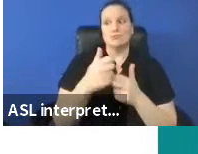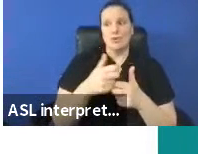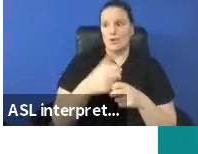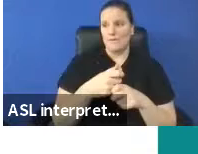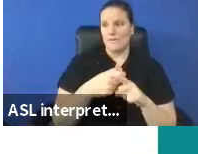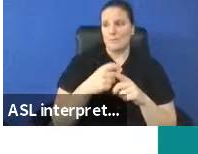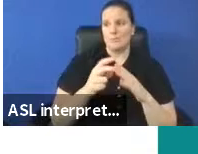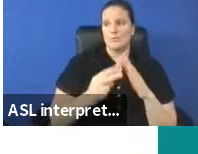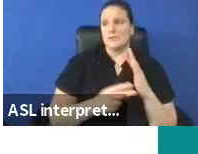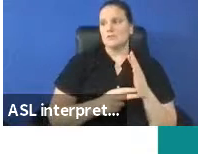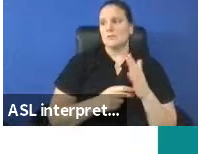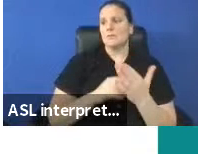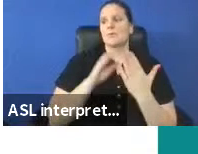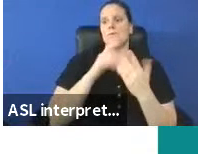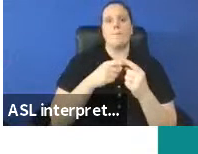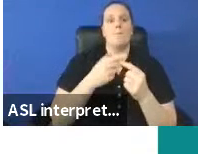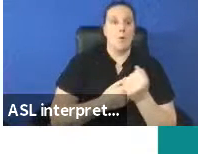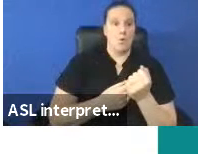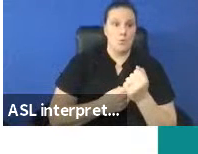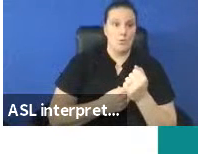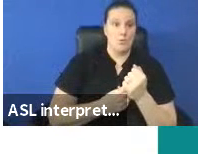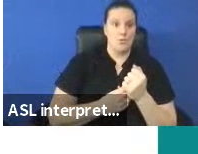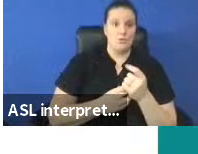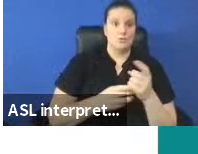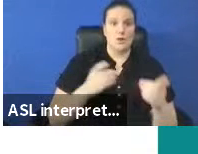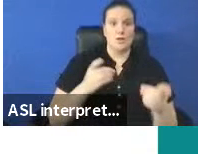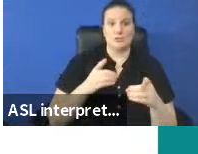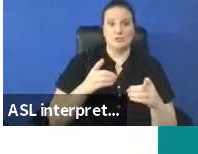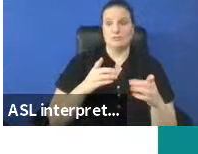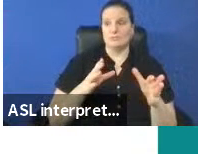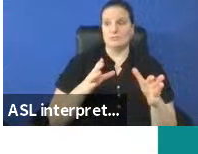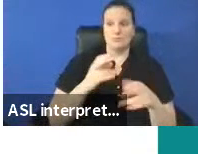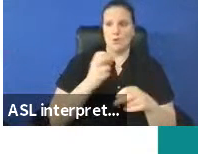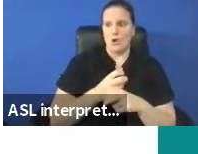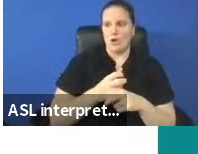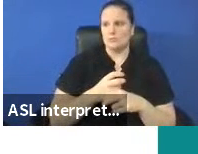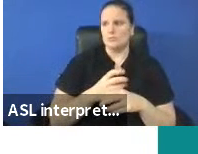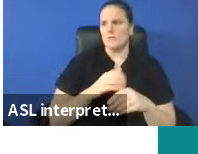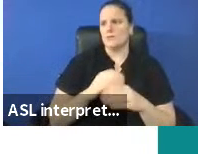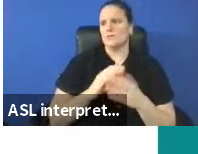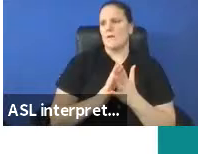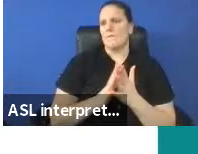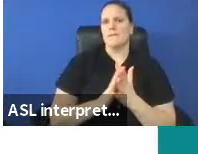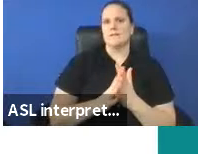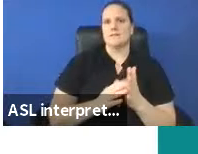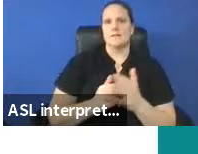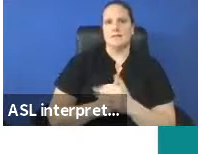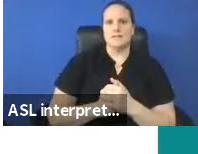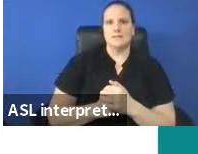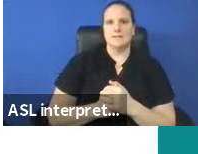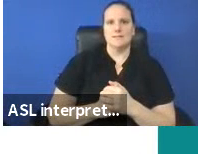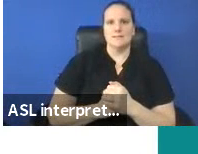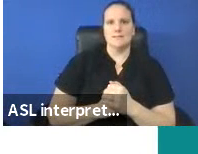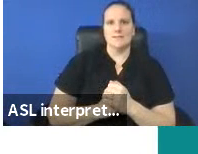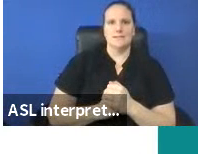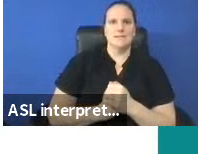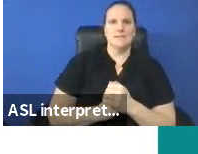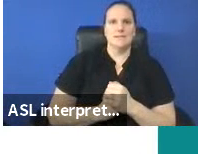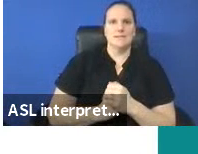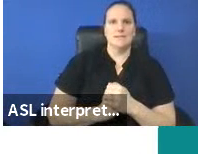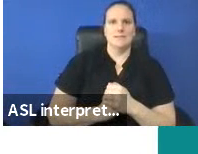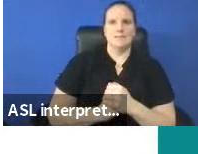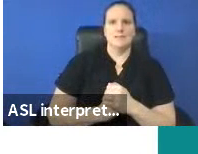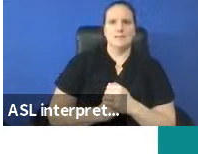both directions, and difficulty to get into traffic on the freeway. specifically from SR 14 west getting